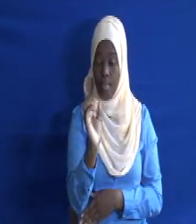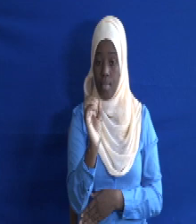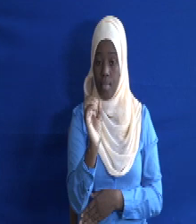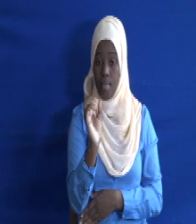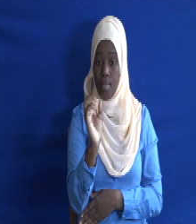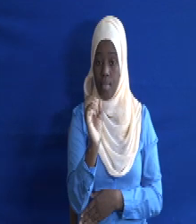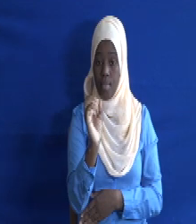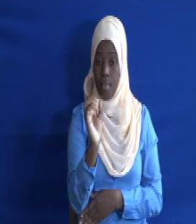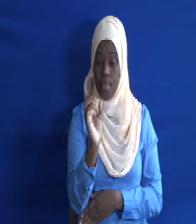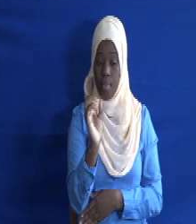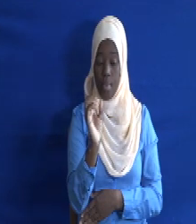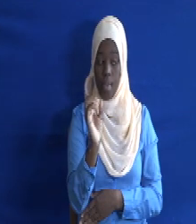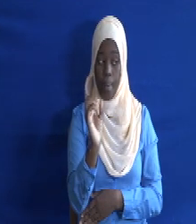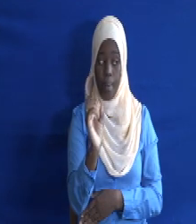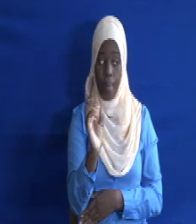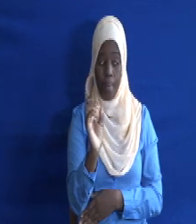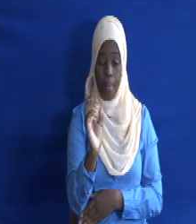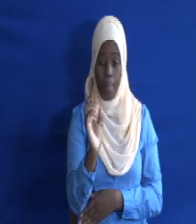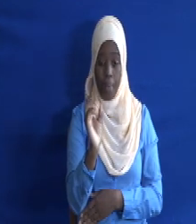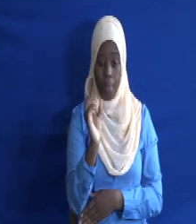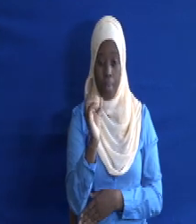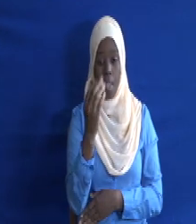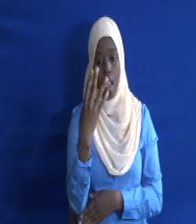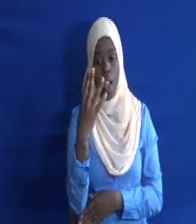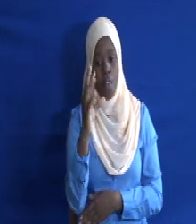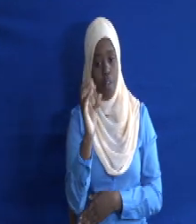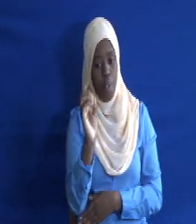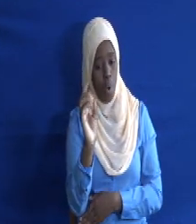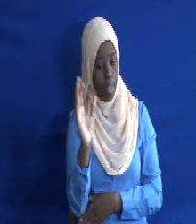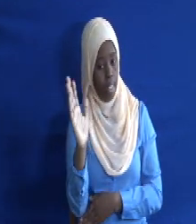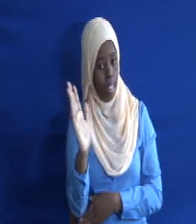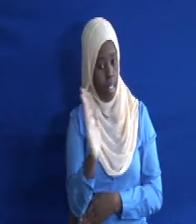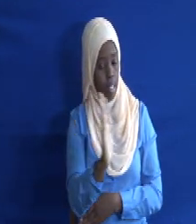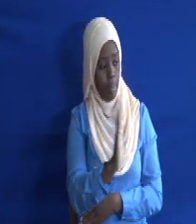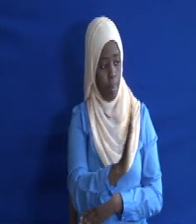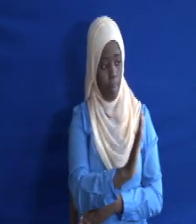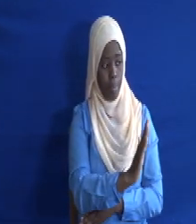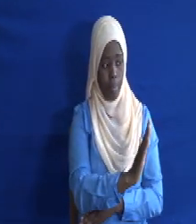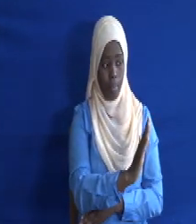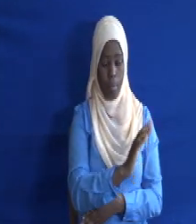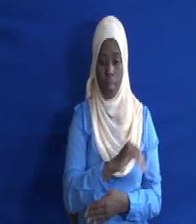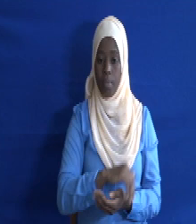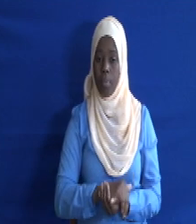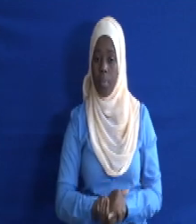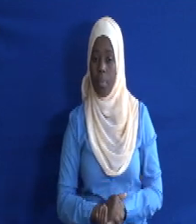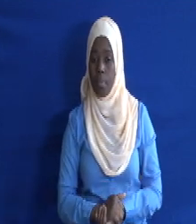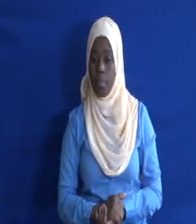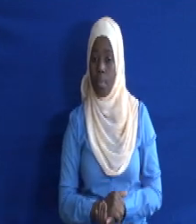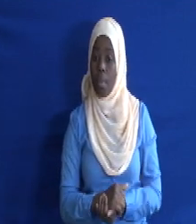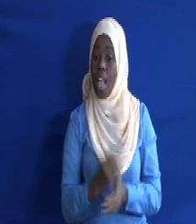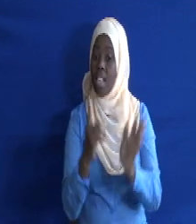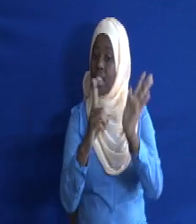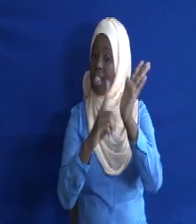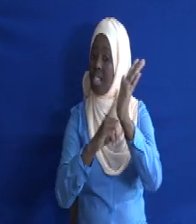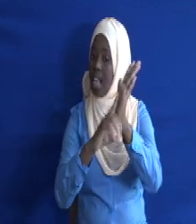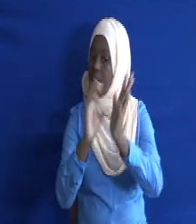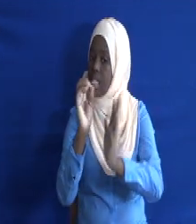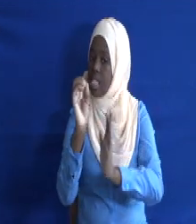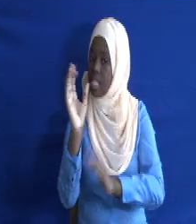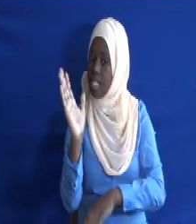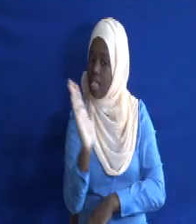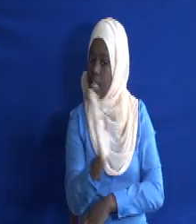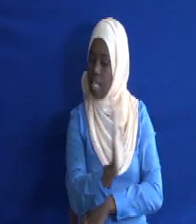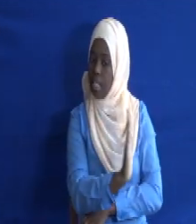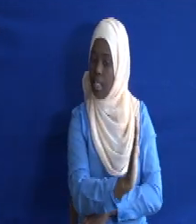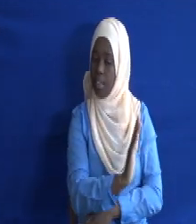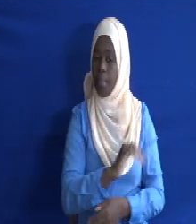then 40. Good. And then it comes 60. That is 20